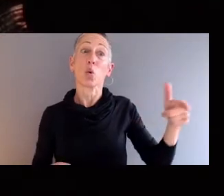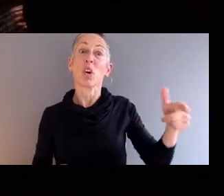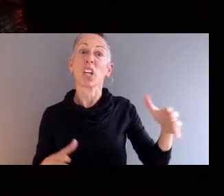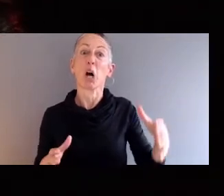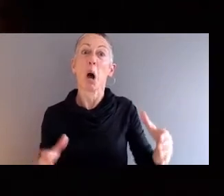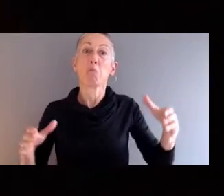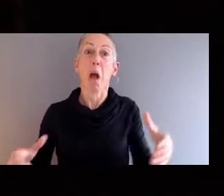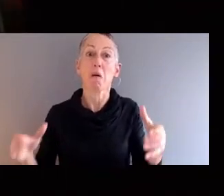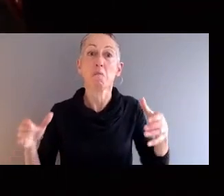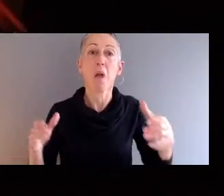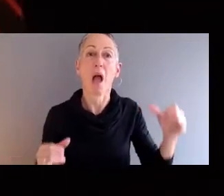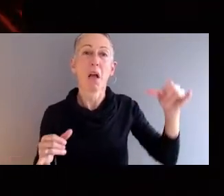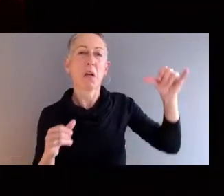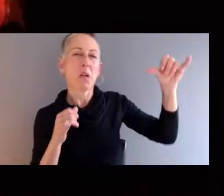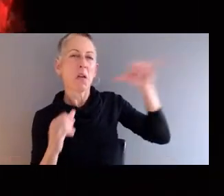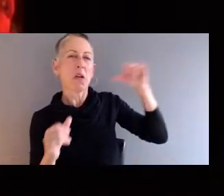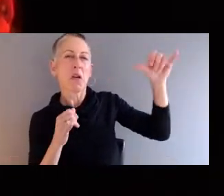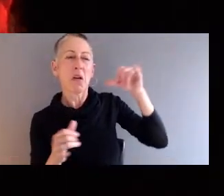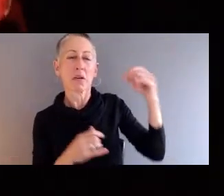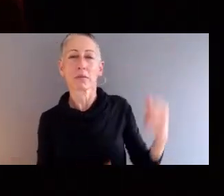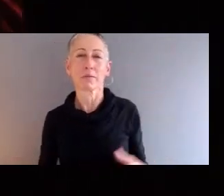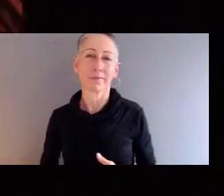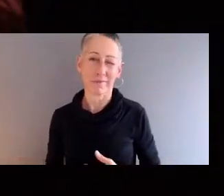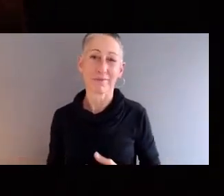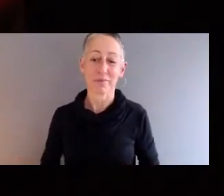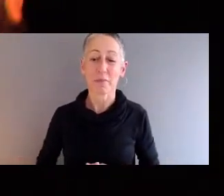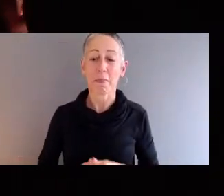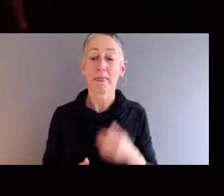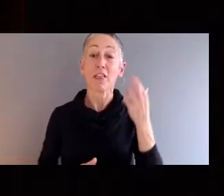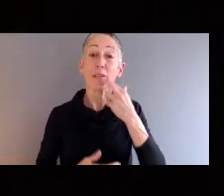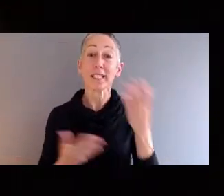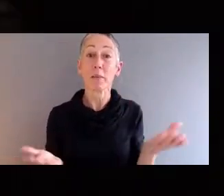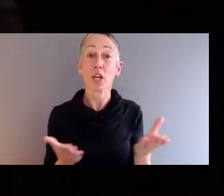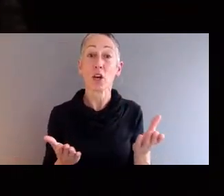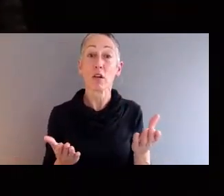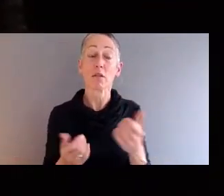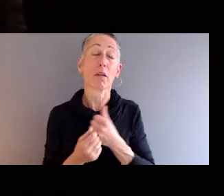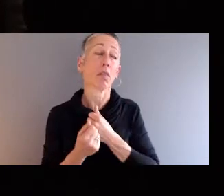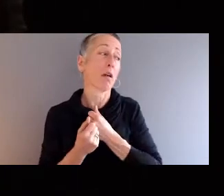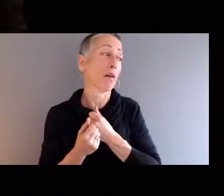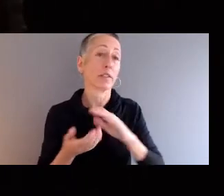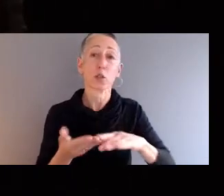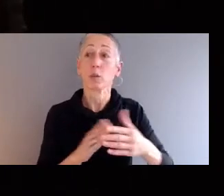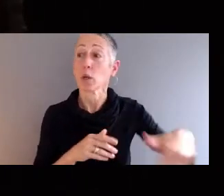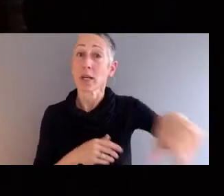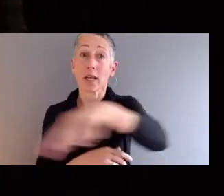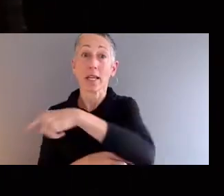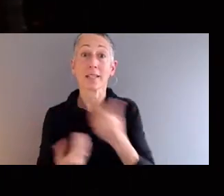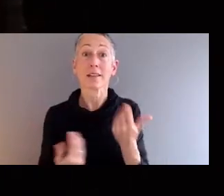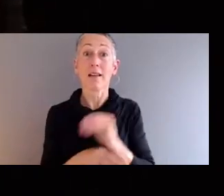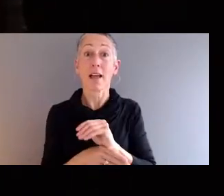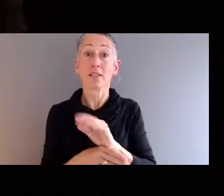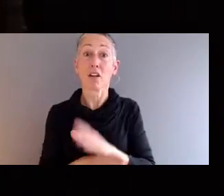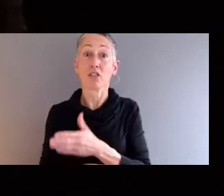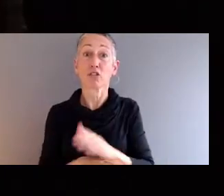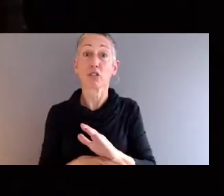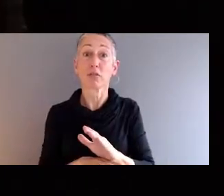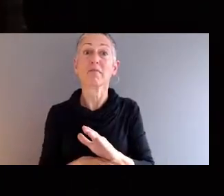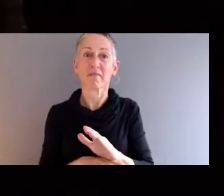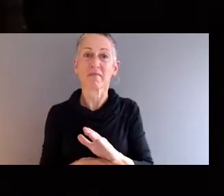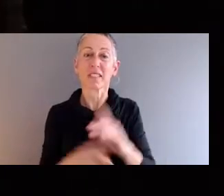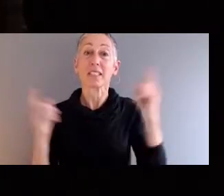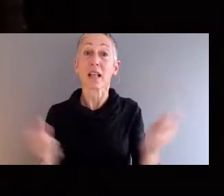so that's good. The reason I'm here is because I love this community, and tonight's concert celebrates just that. Maestra provides